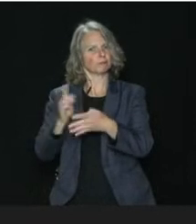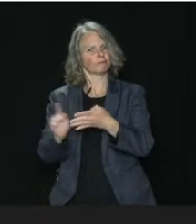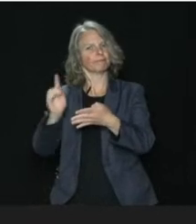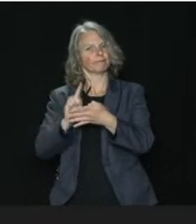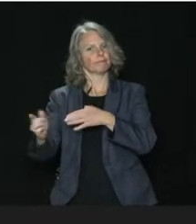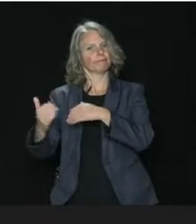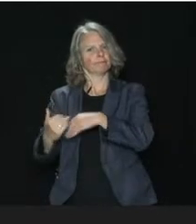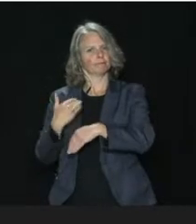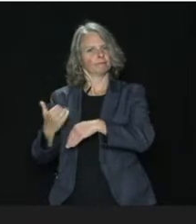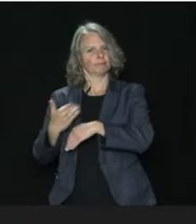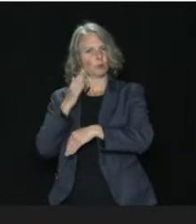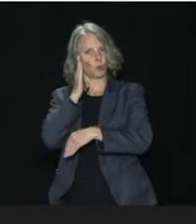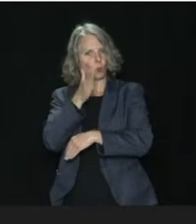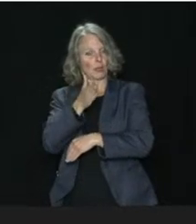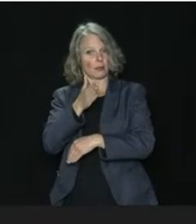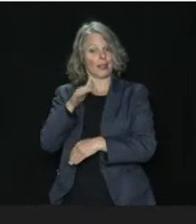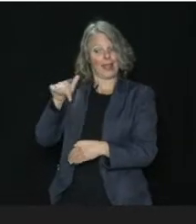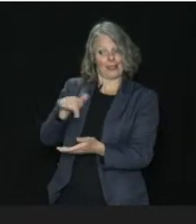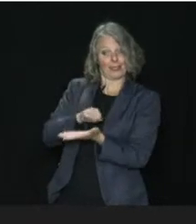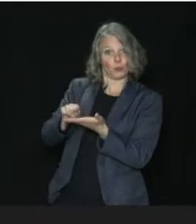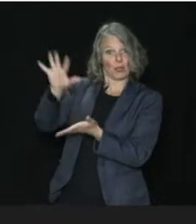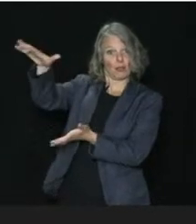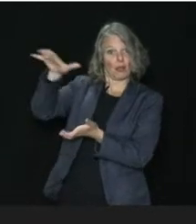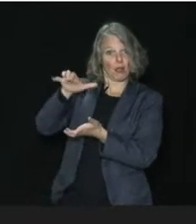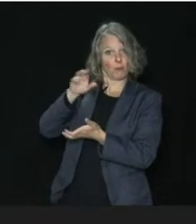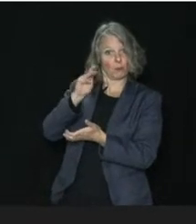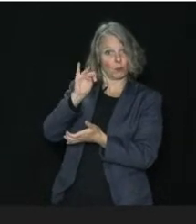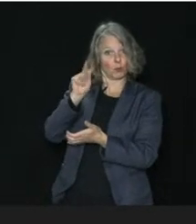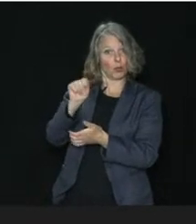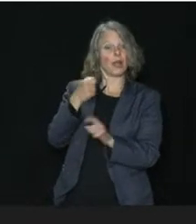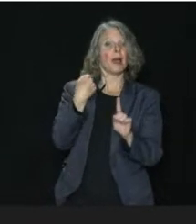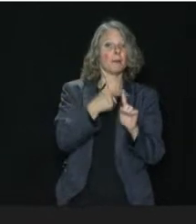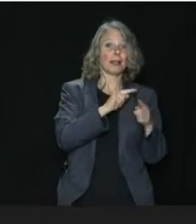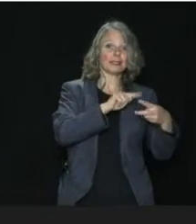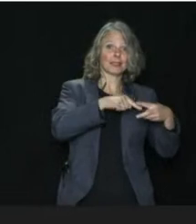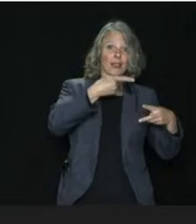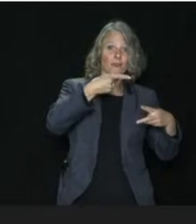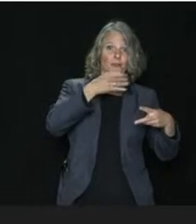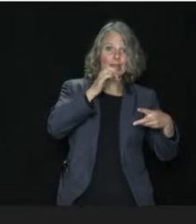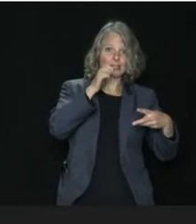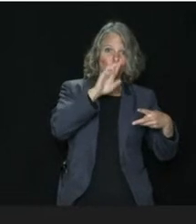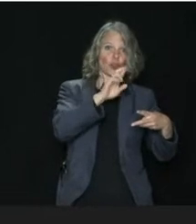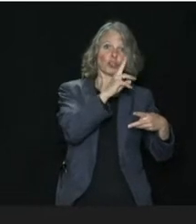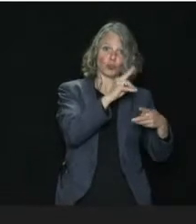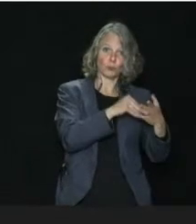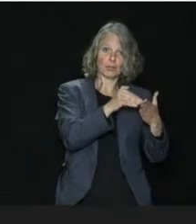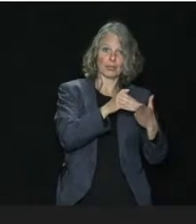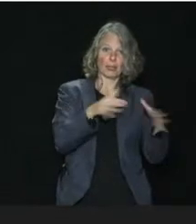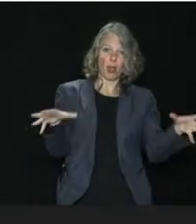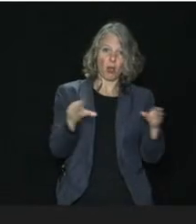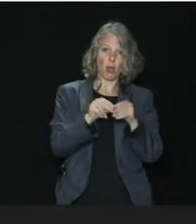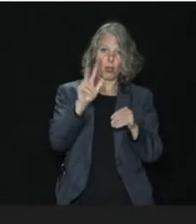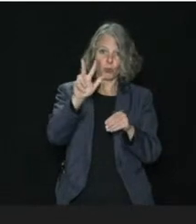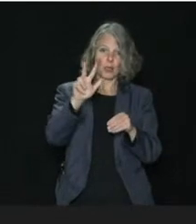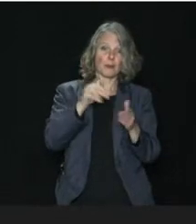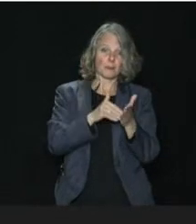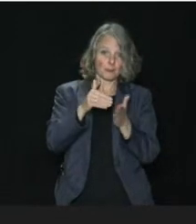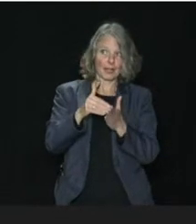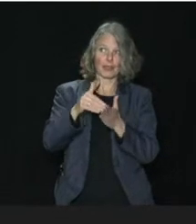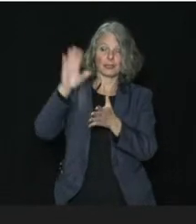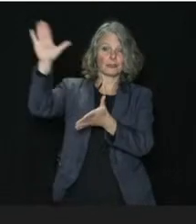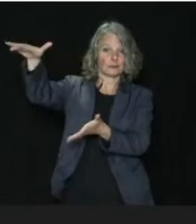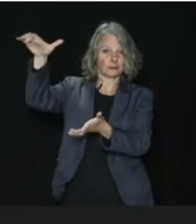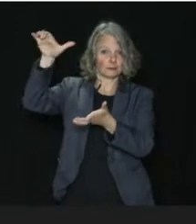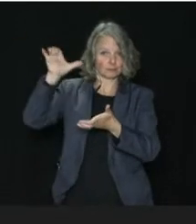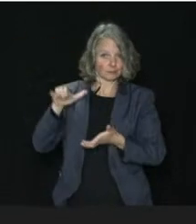forward. This week's Moderna shipment, combined with the 2 million doses arriving from Pfizer mean that a